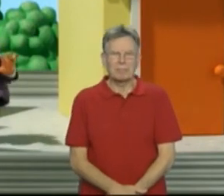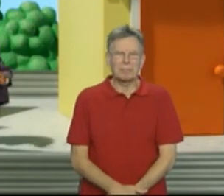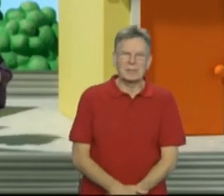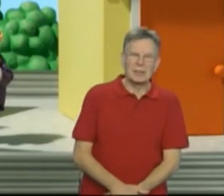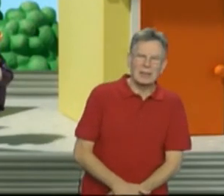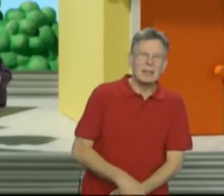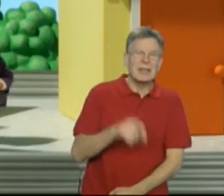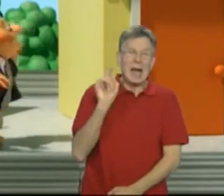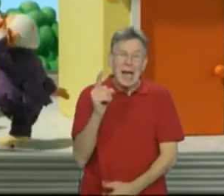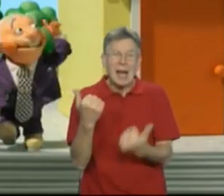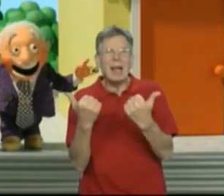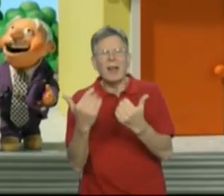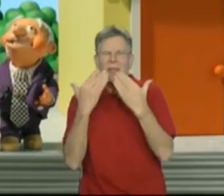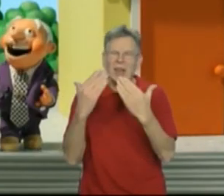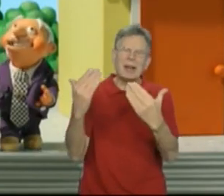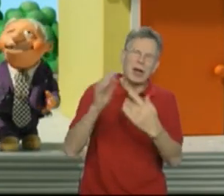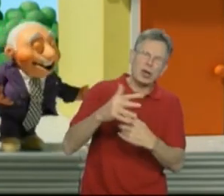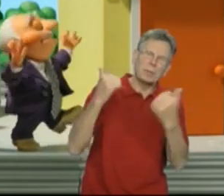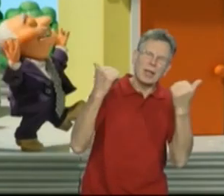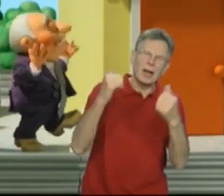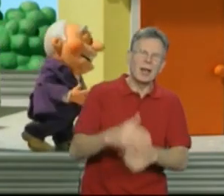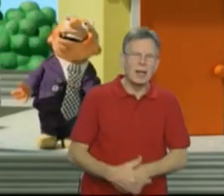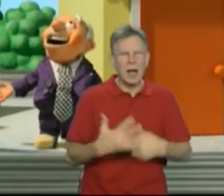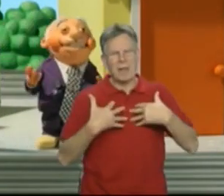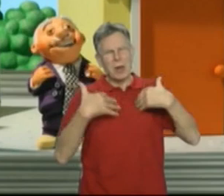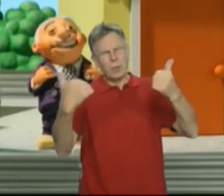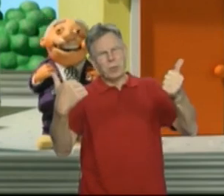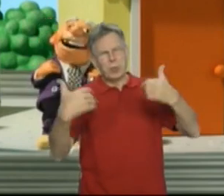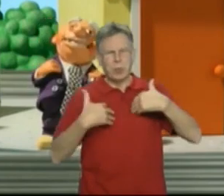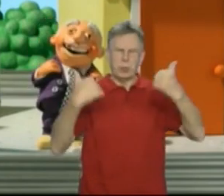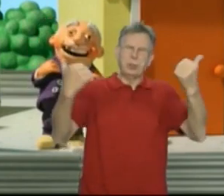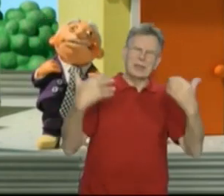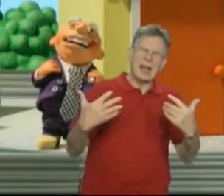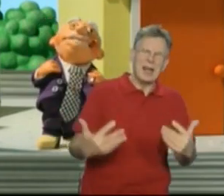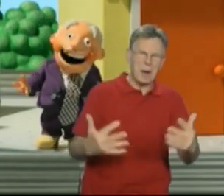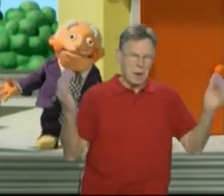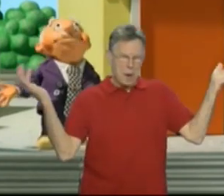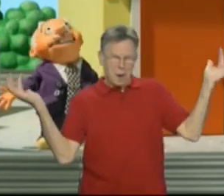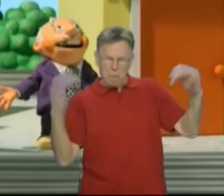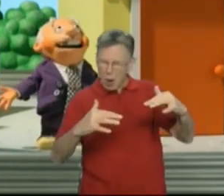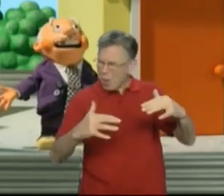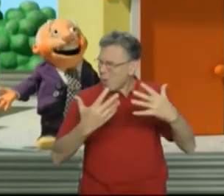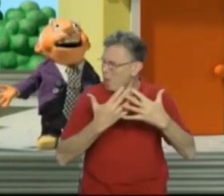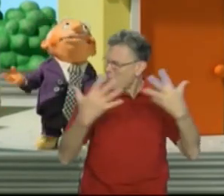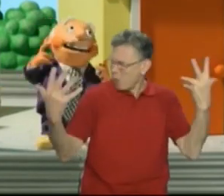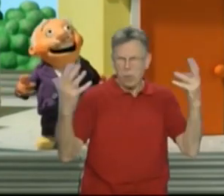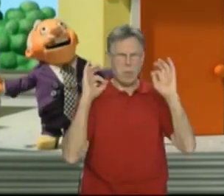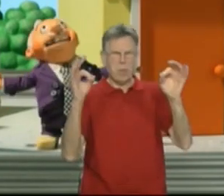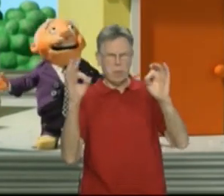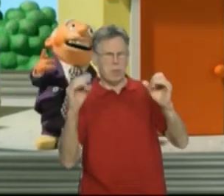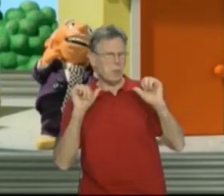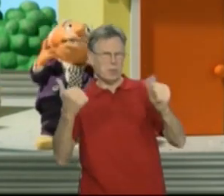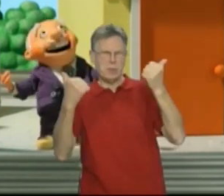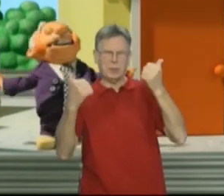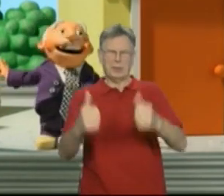Thank you, Ellie. I'm in a good mood today. Record crowd, she comes my way.